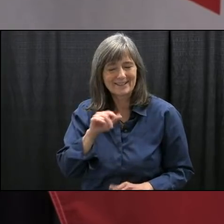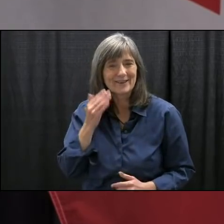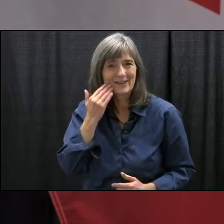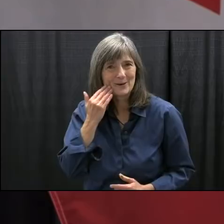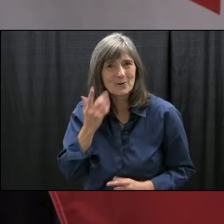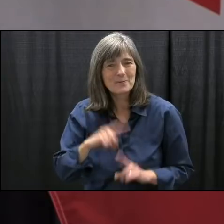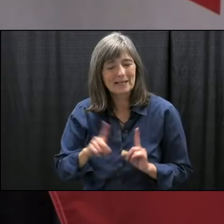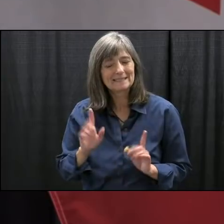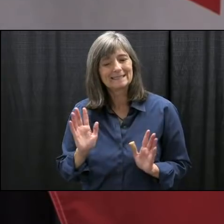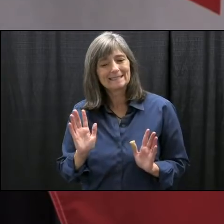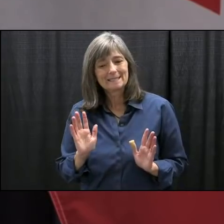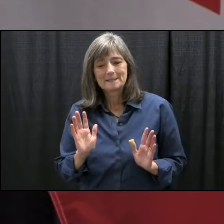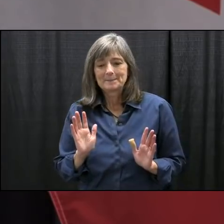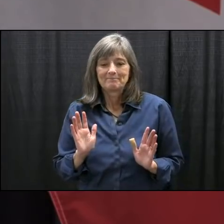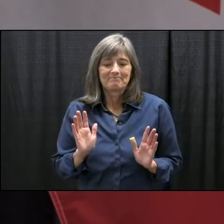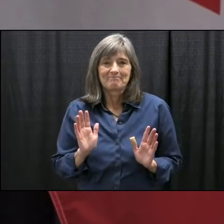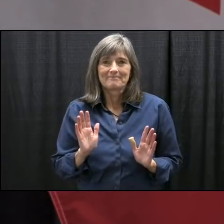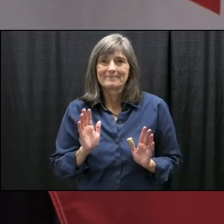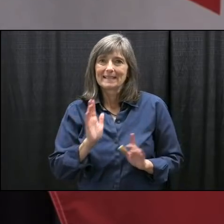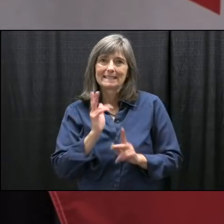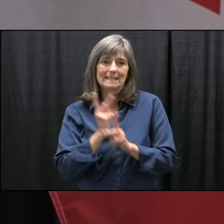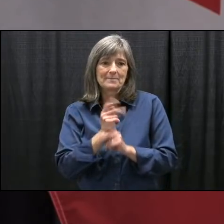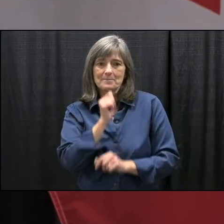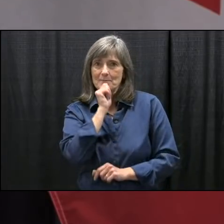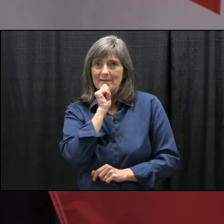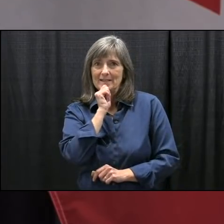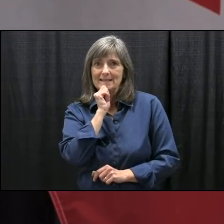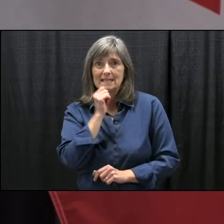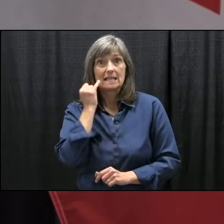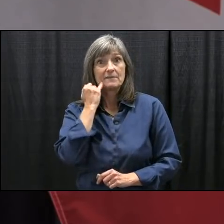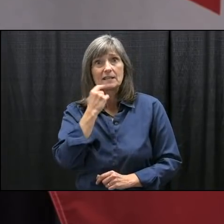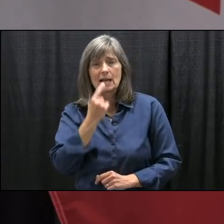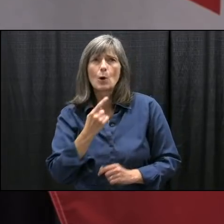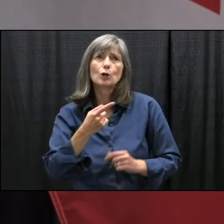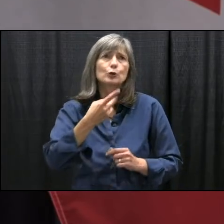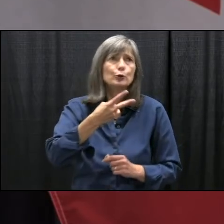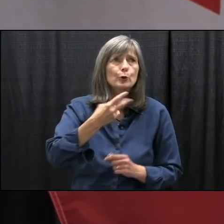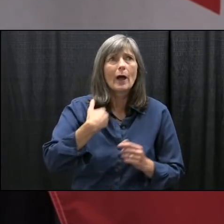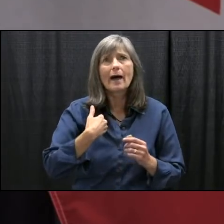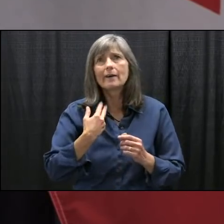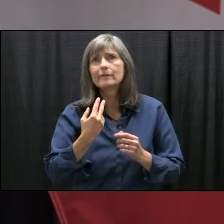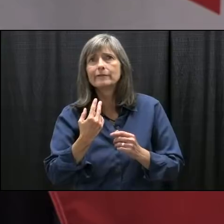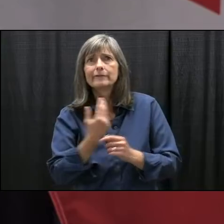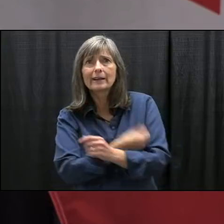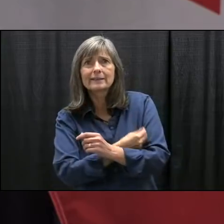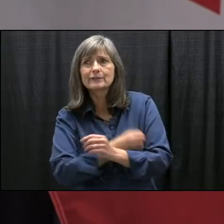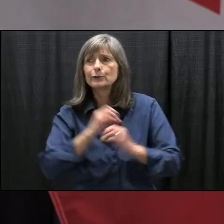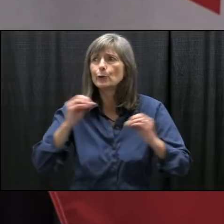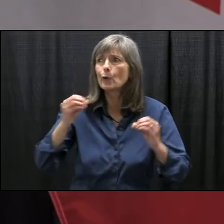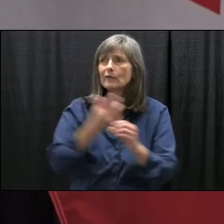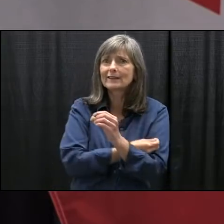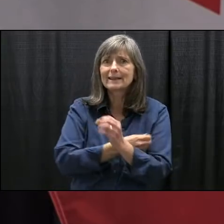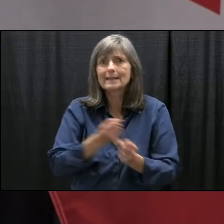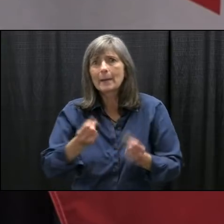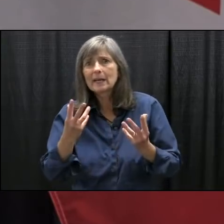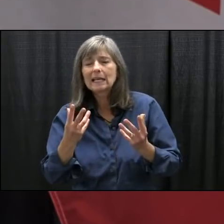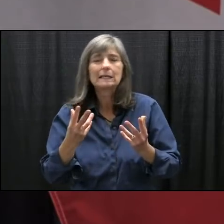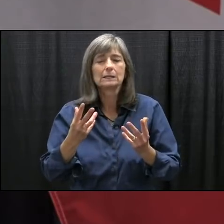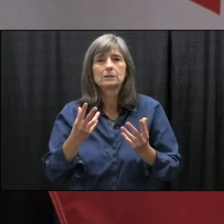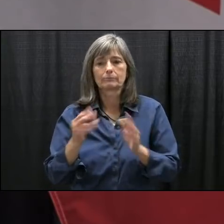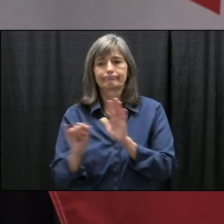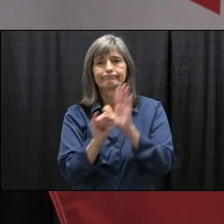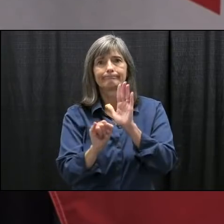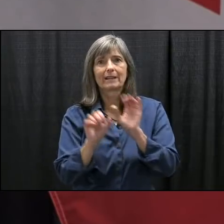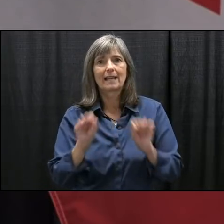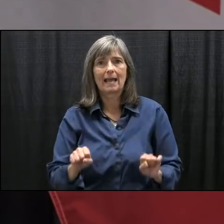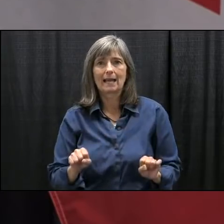we always have to guard people's privacy. It's one of our primary principles in public health. Every time we call